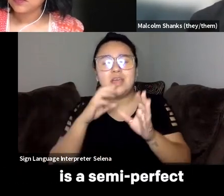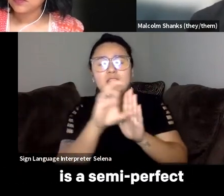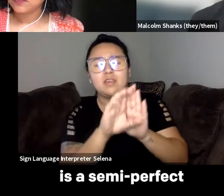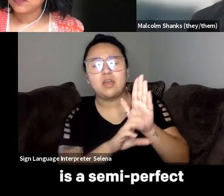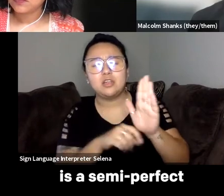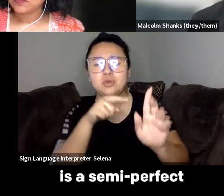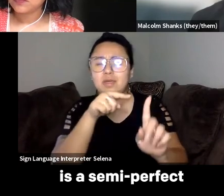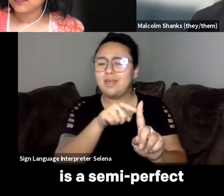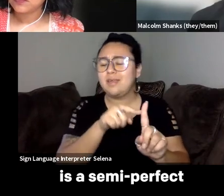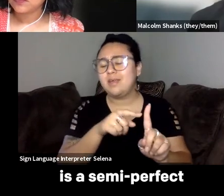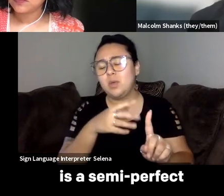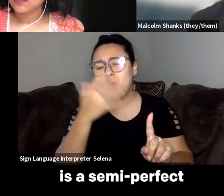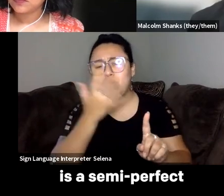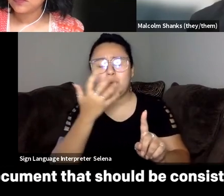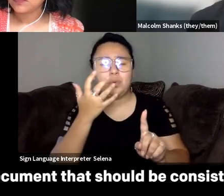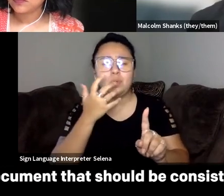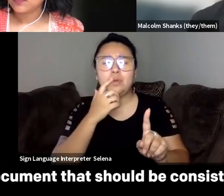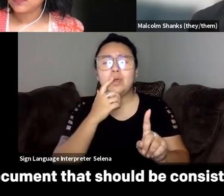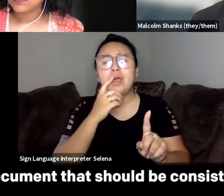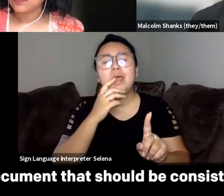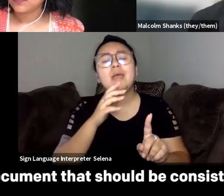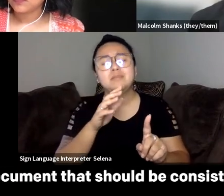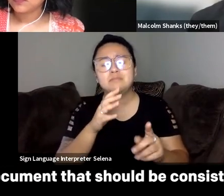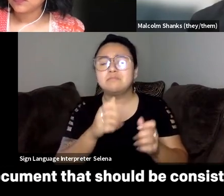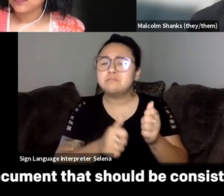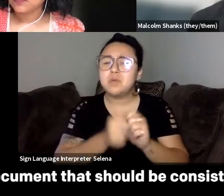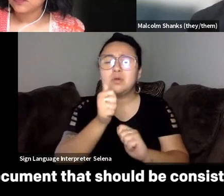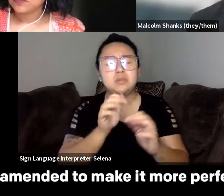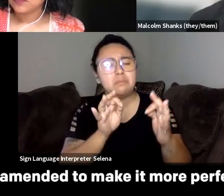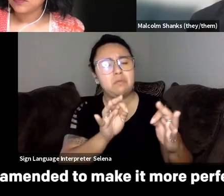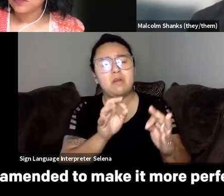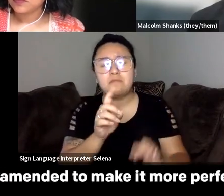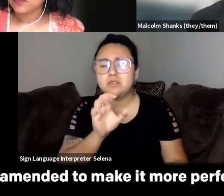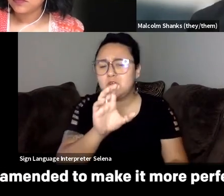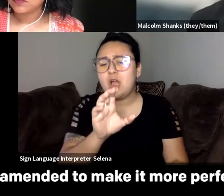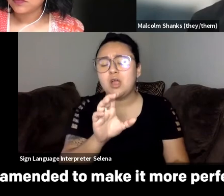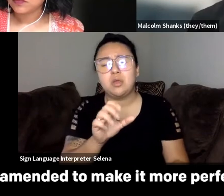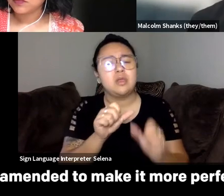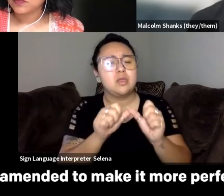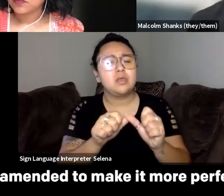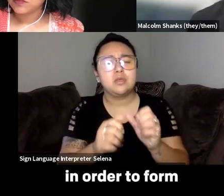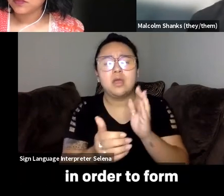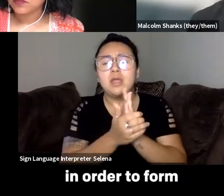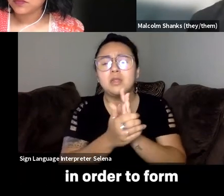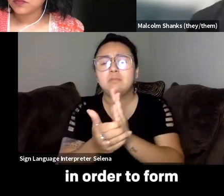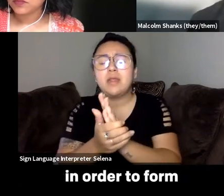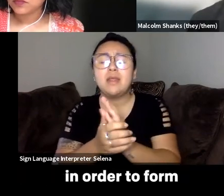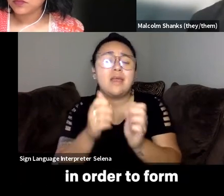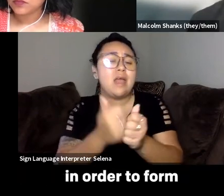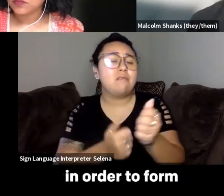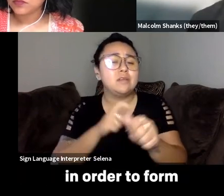a semi-perfect document that should be consistently amended to make it more perfect in order